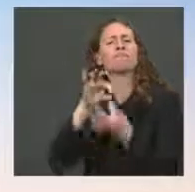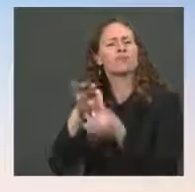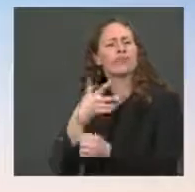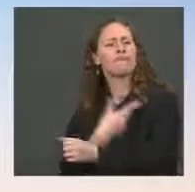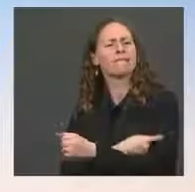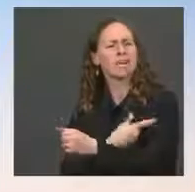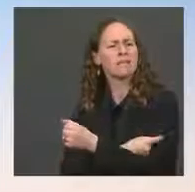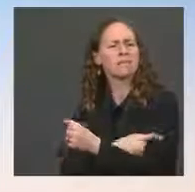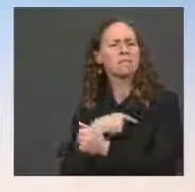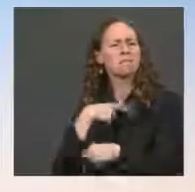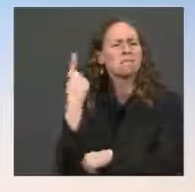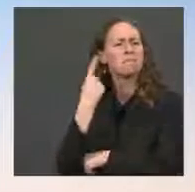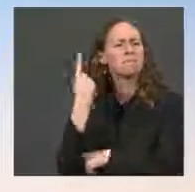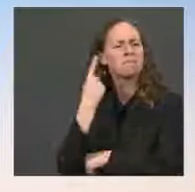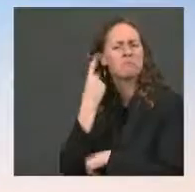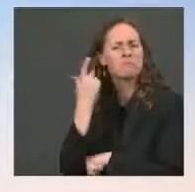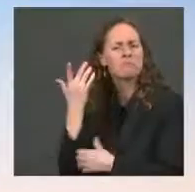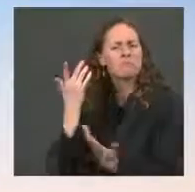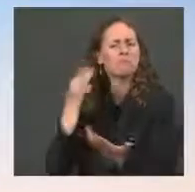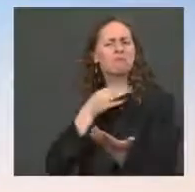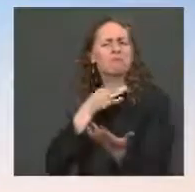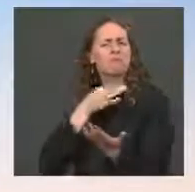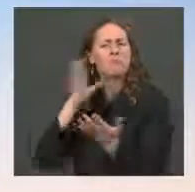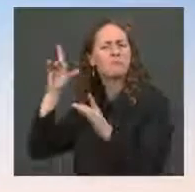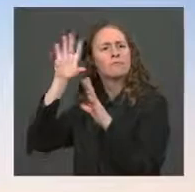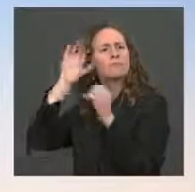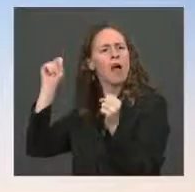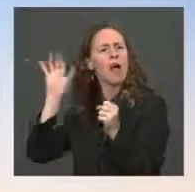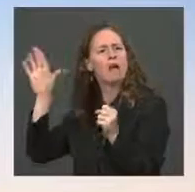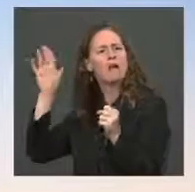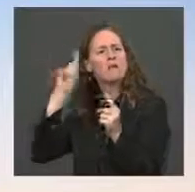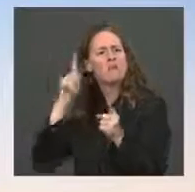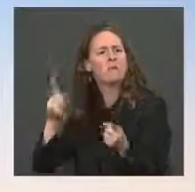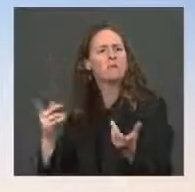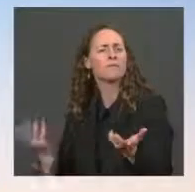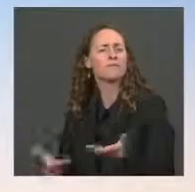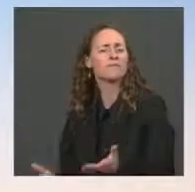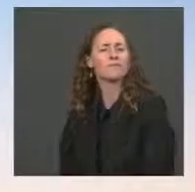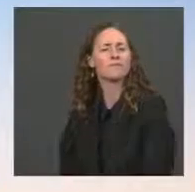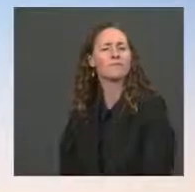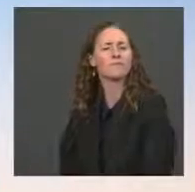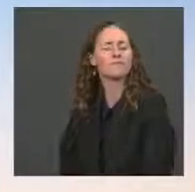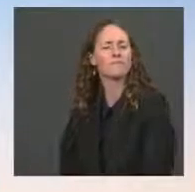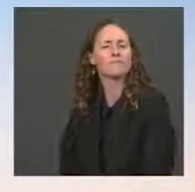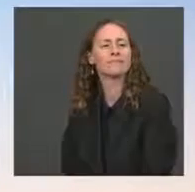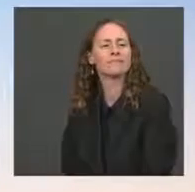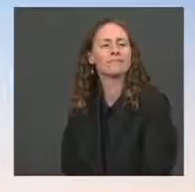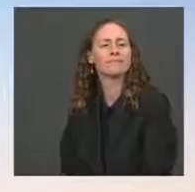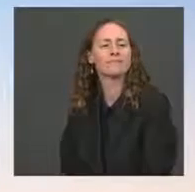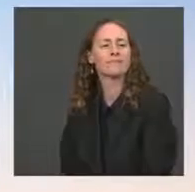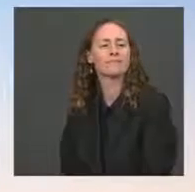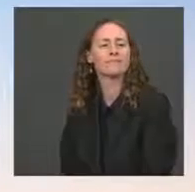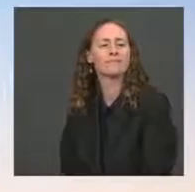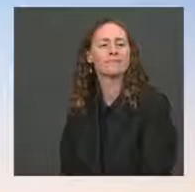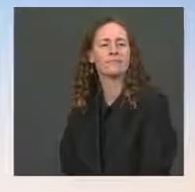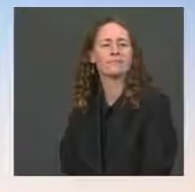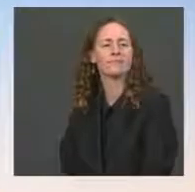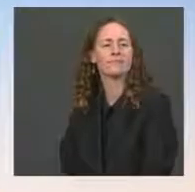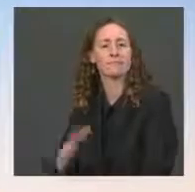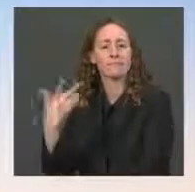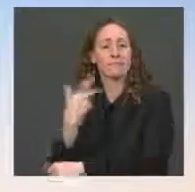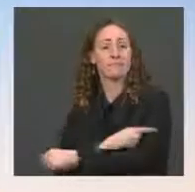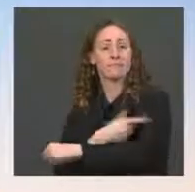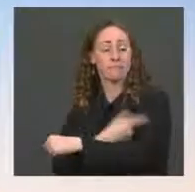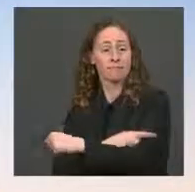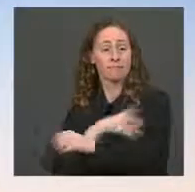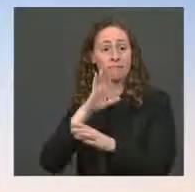the president intend for that to apply to employees of state and local governments? State and local governments